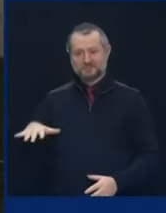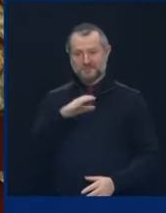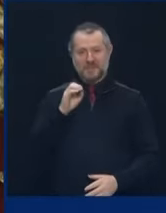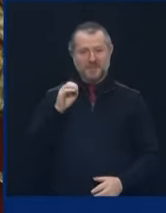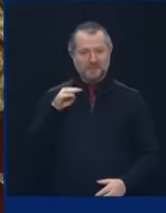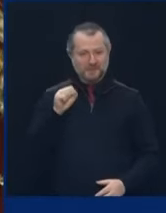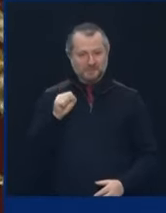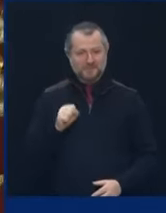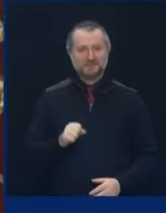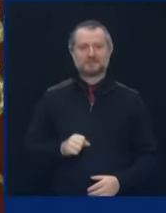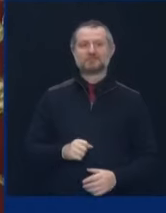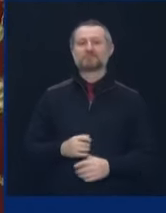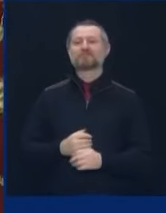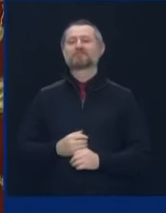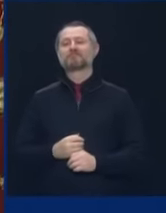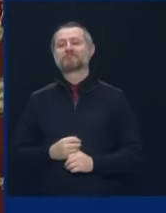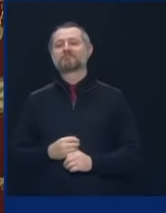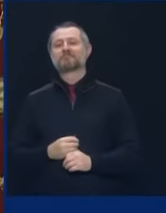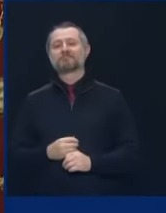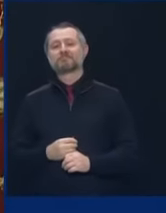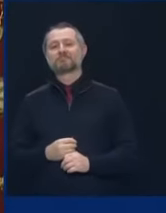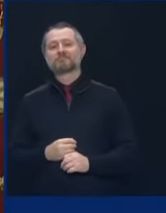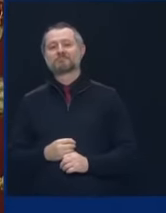pointed out.